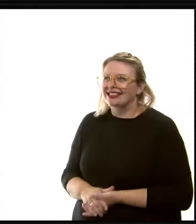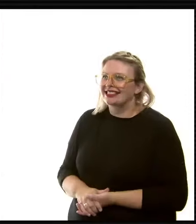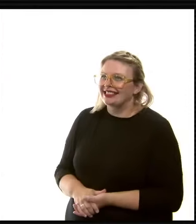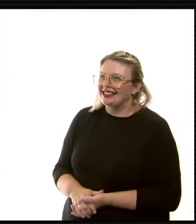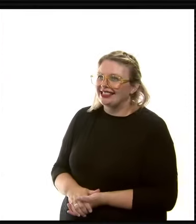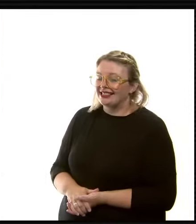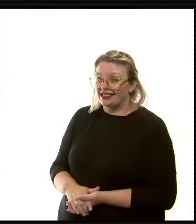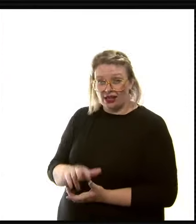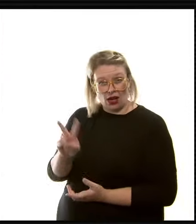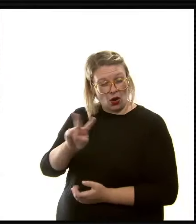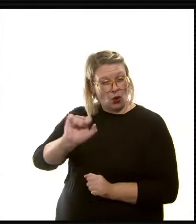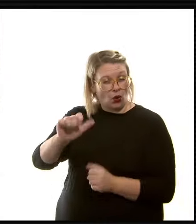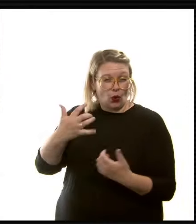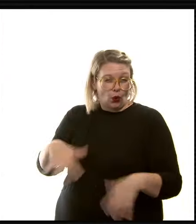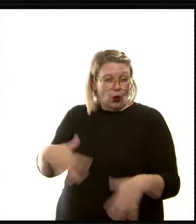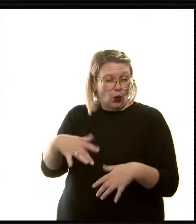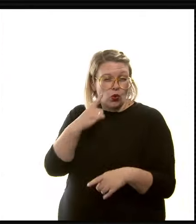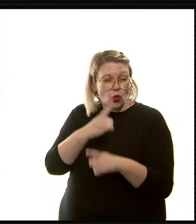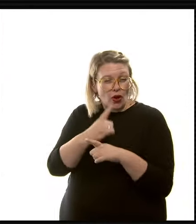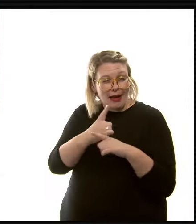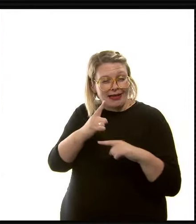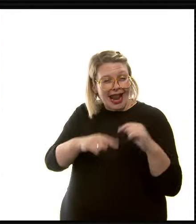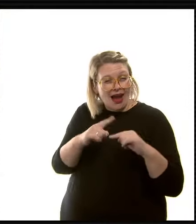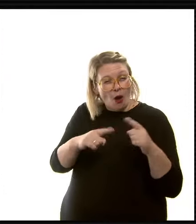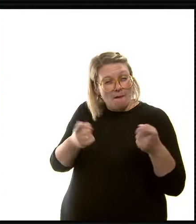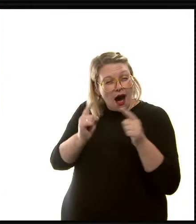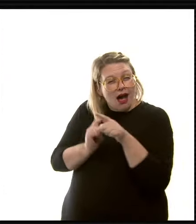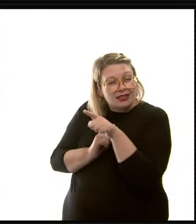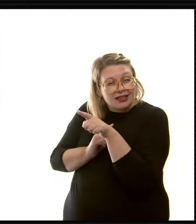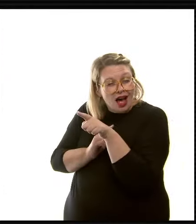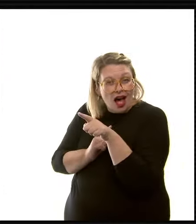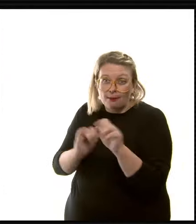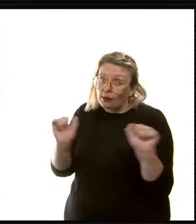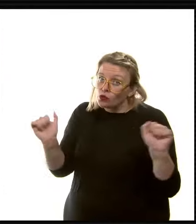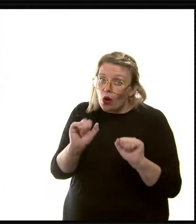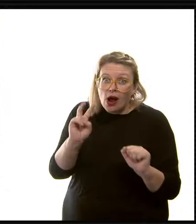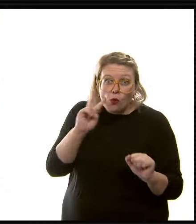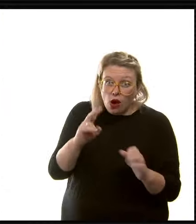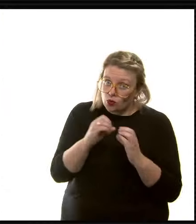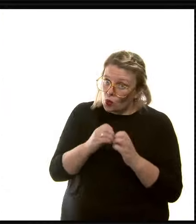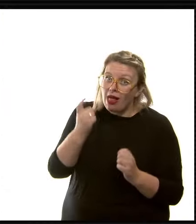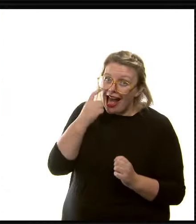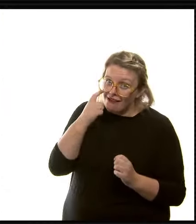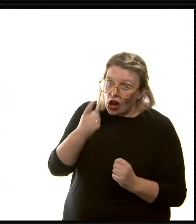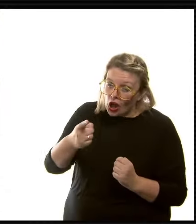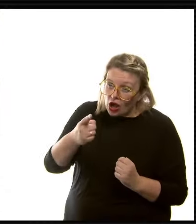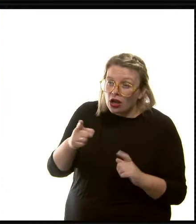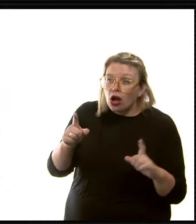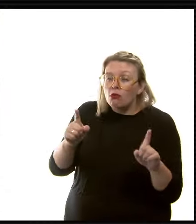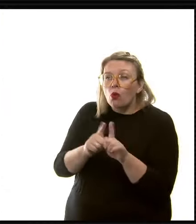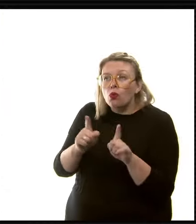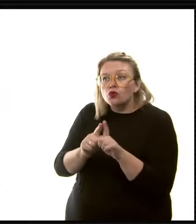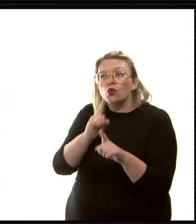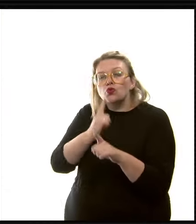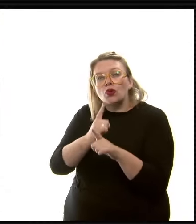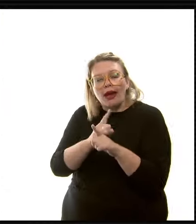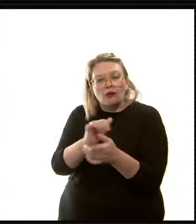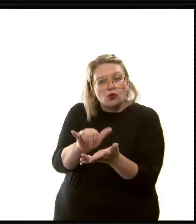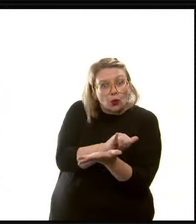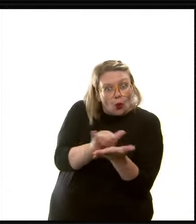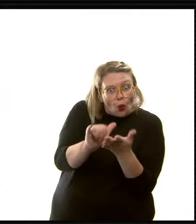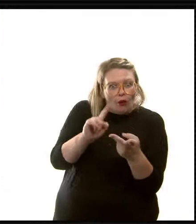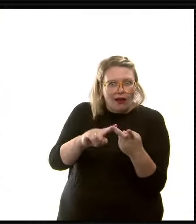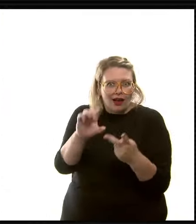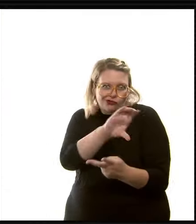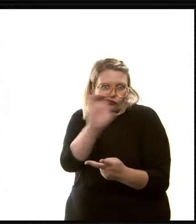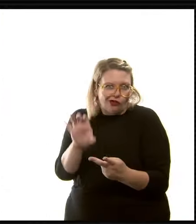on a spectacular journey. You mentioned Lego Masters, which was amazing if people haven't seen it. Yeah. But I love that you're also bringing in your roots, going to New York. Yep. I saw some Chicago over